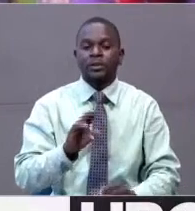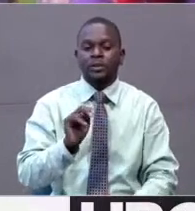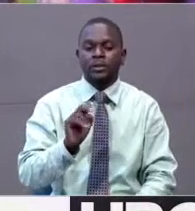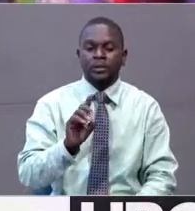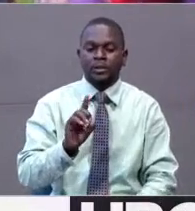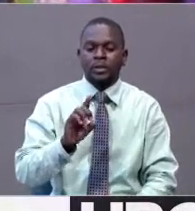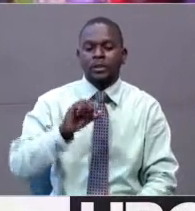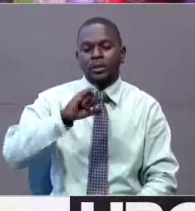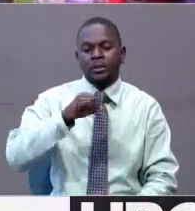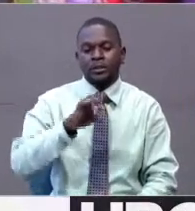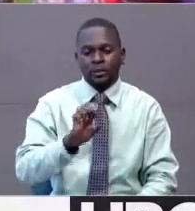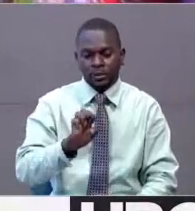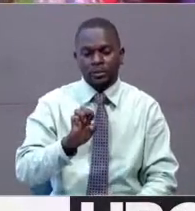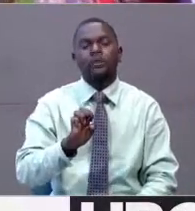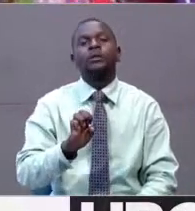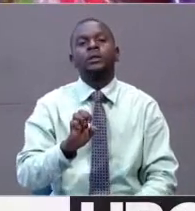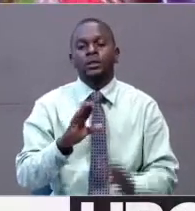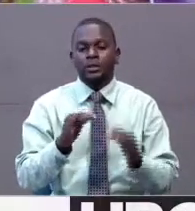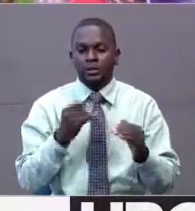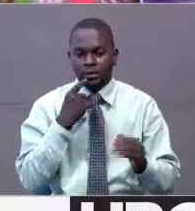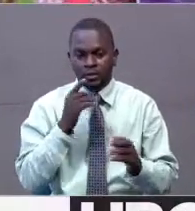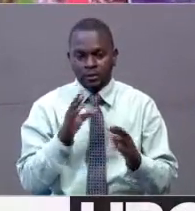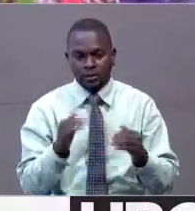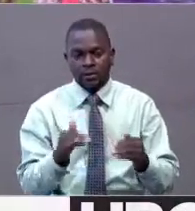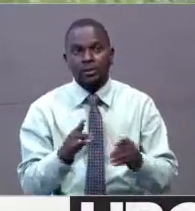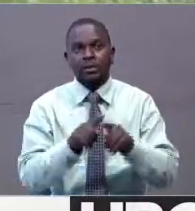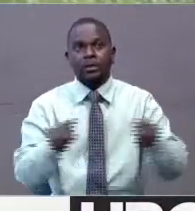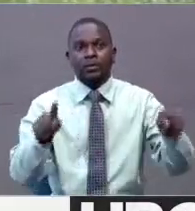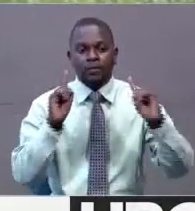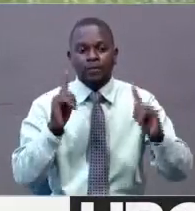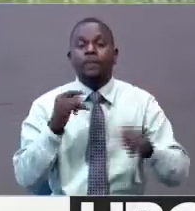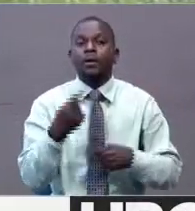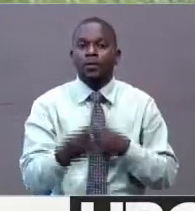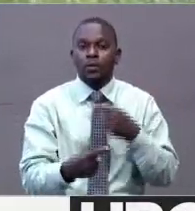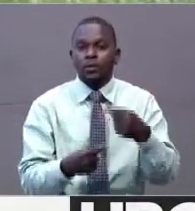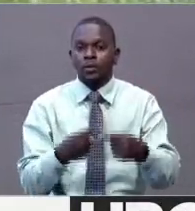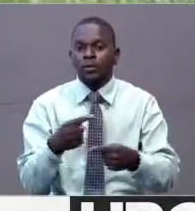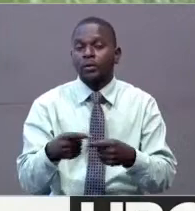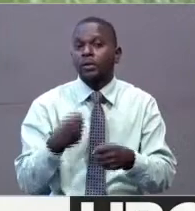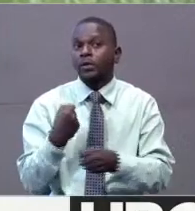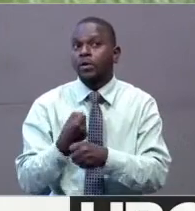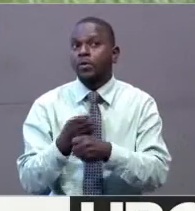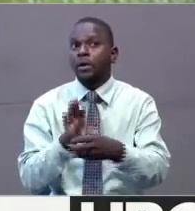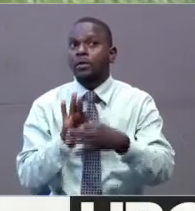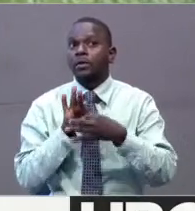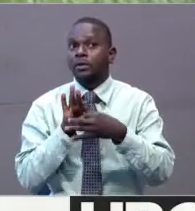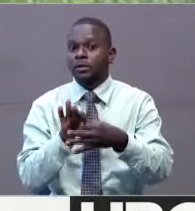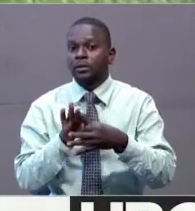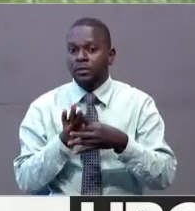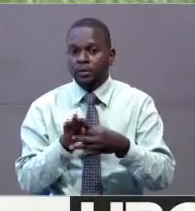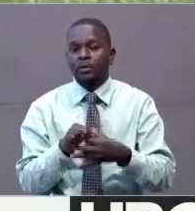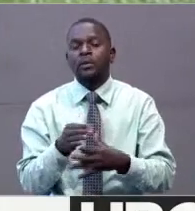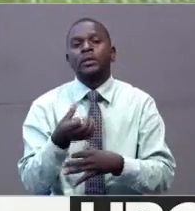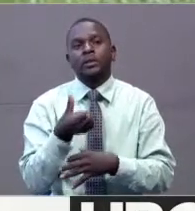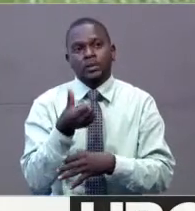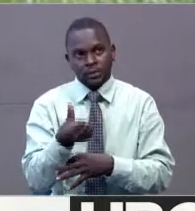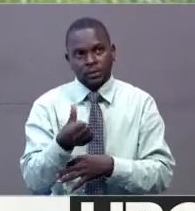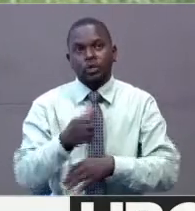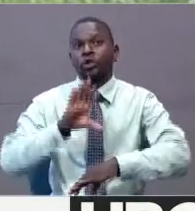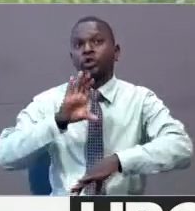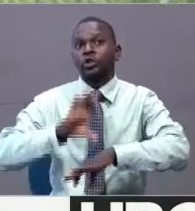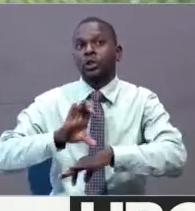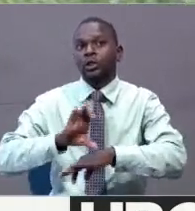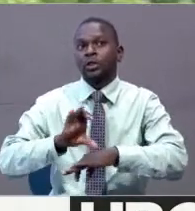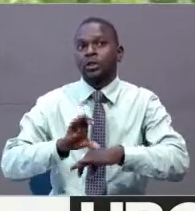University, Fred Kakembo, said the university will continue to work together with the six Anglican